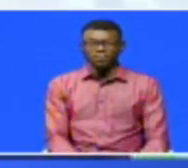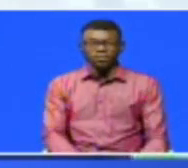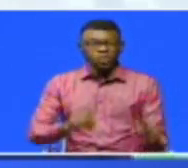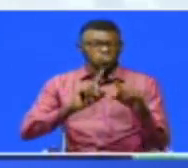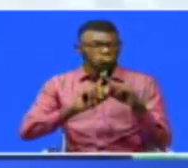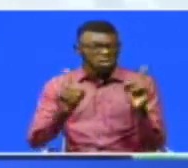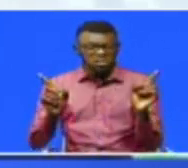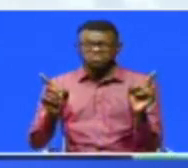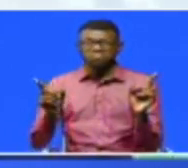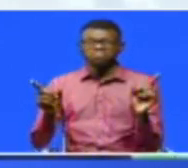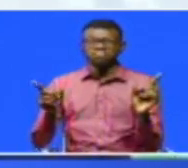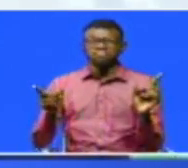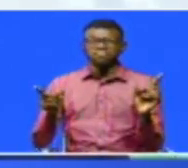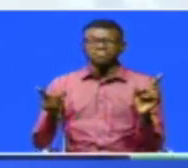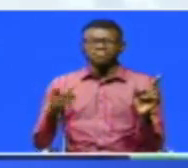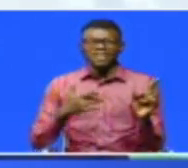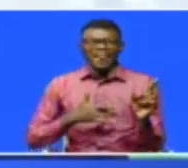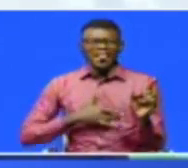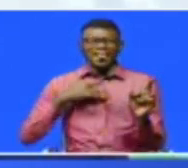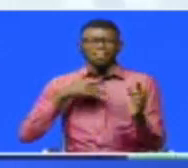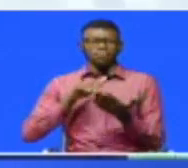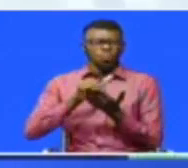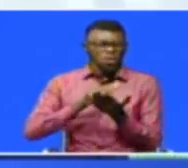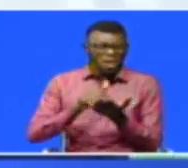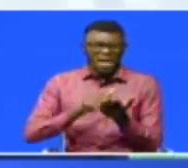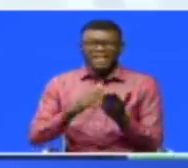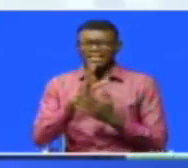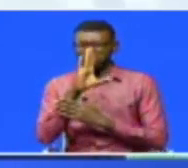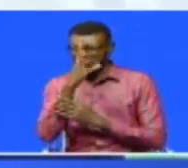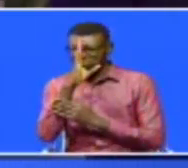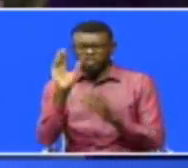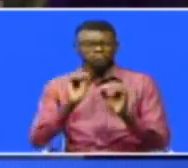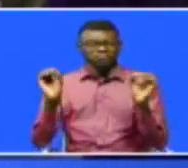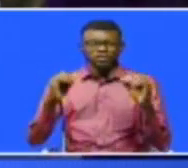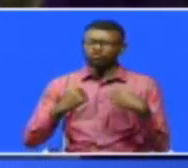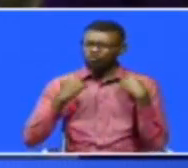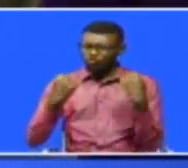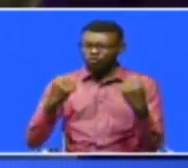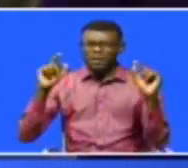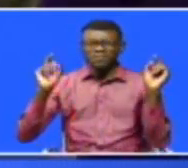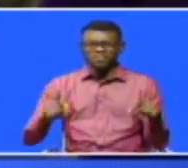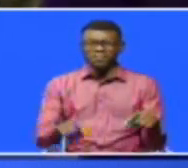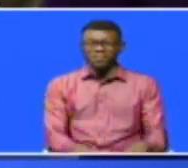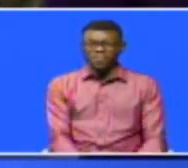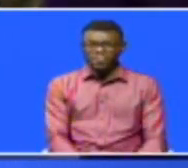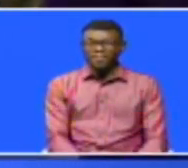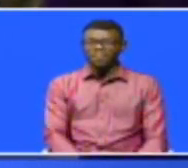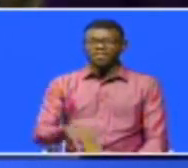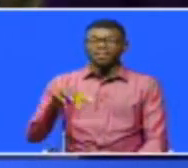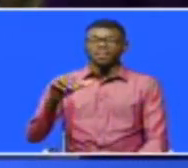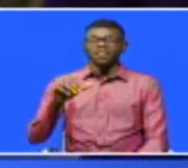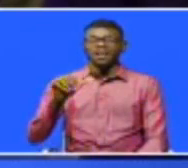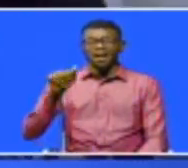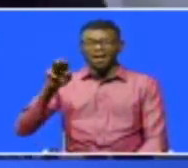But don't falter, don't waver. Let us all be strong. The Amani Council will be mandated